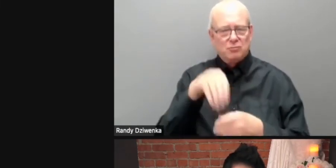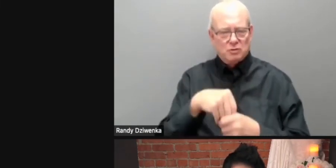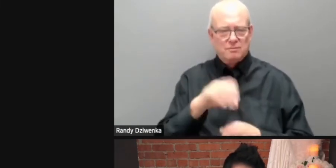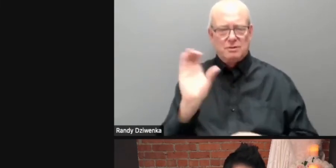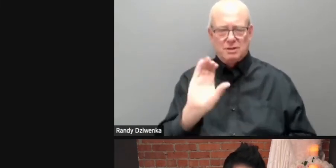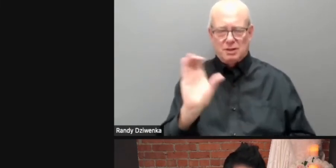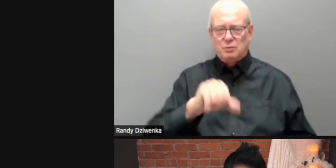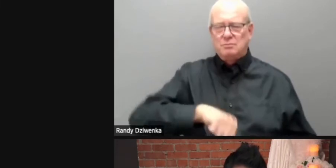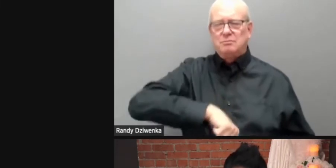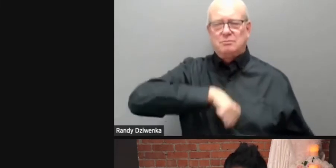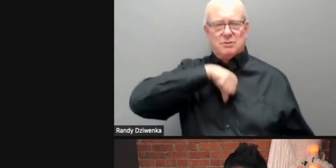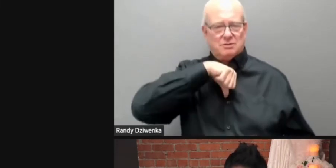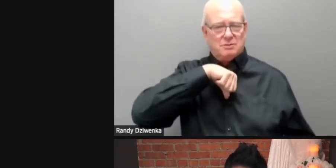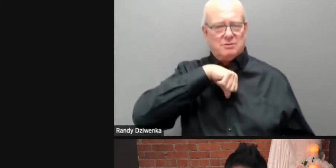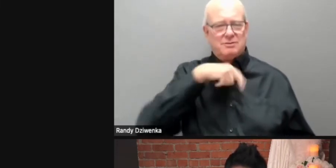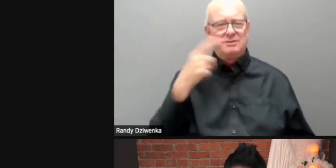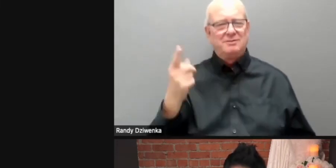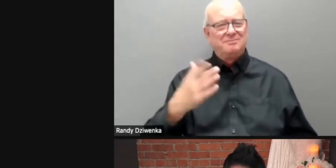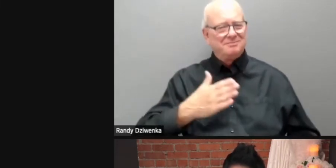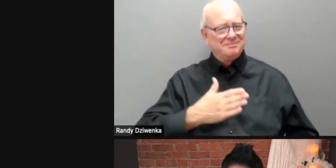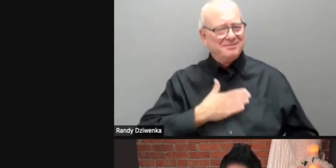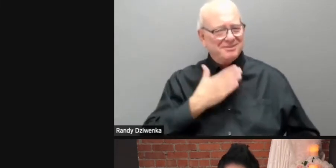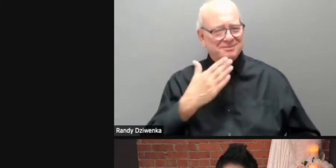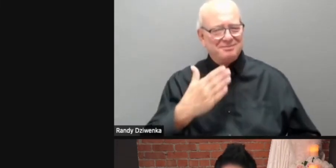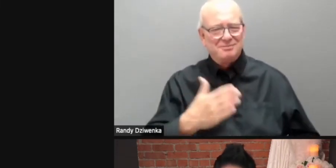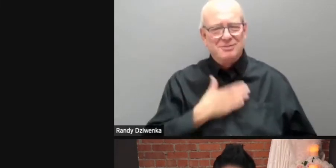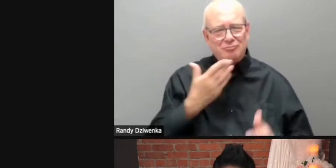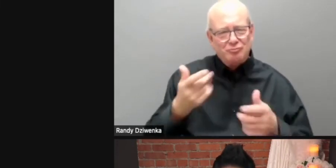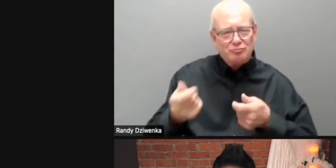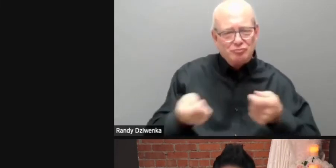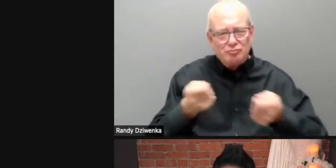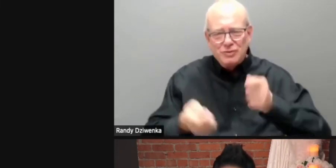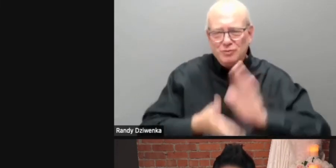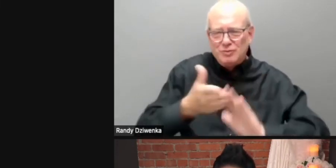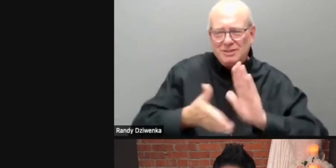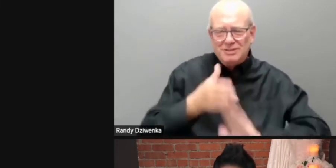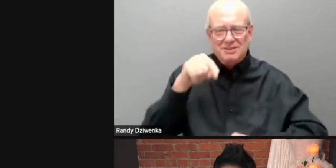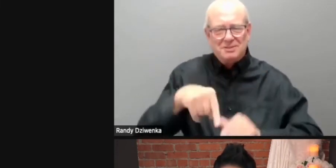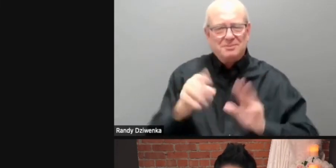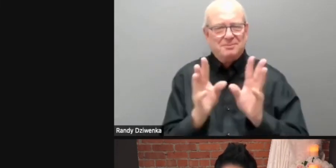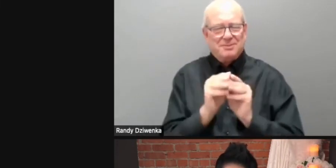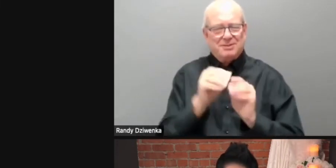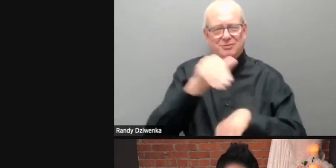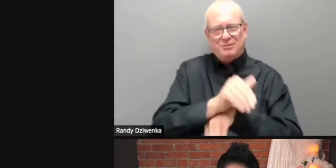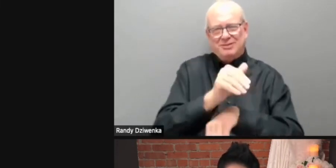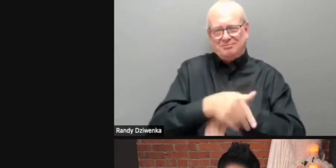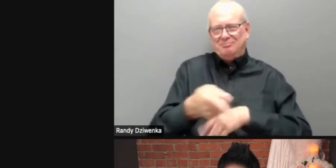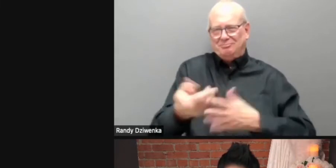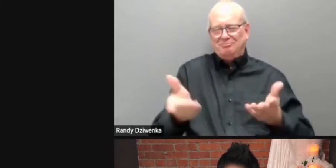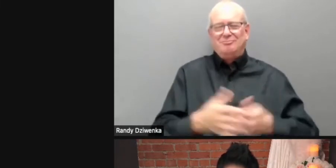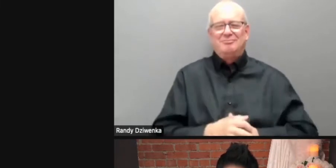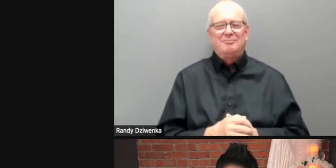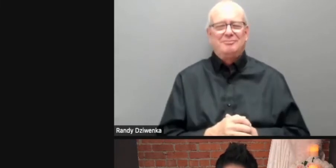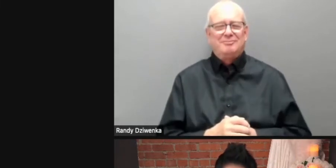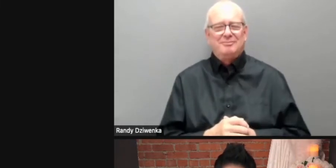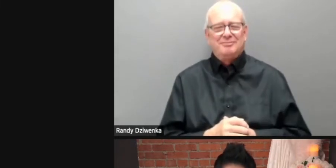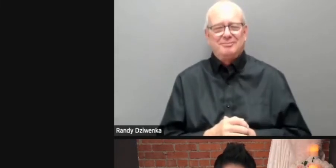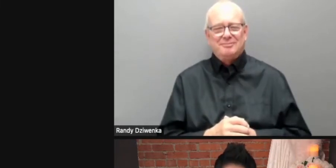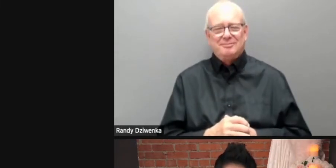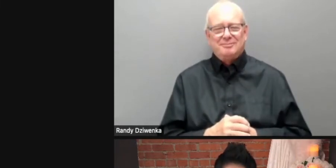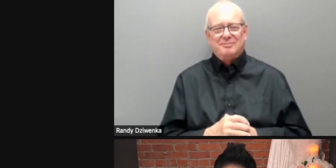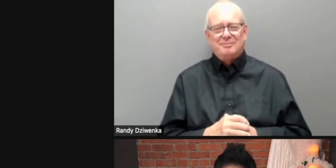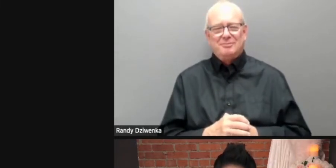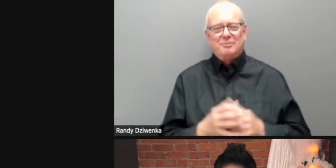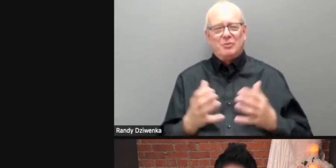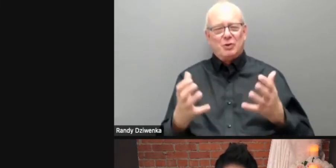your moderator for today's event. To begin, we would like to offer a land acknowledgement as a way to